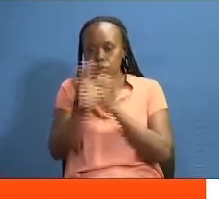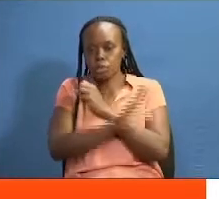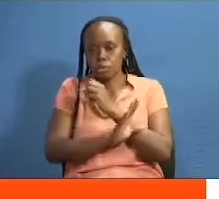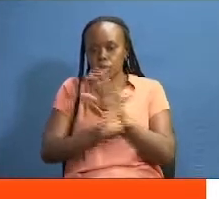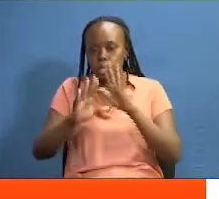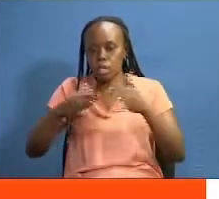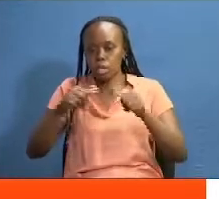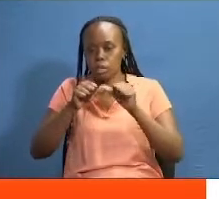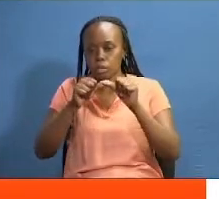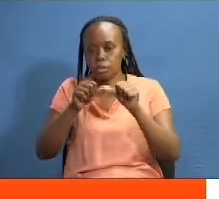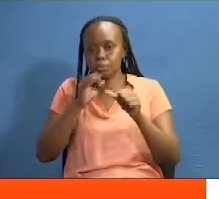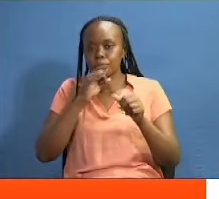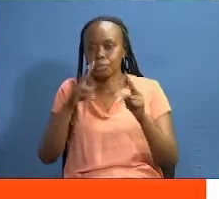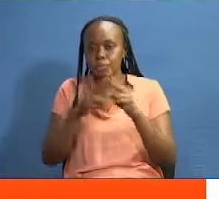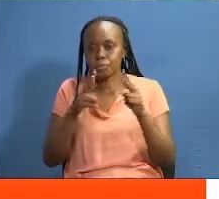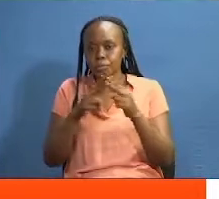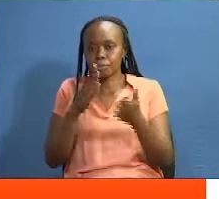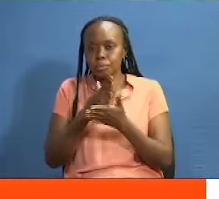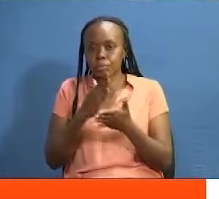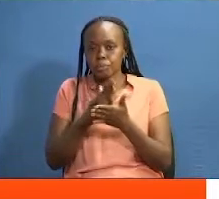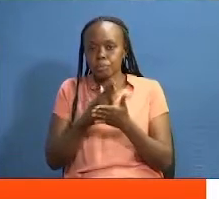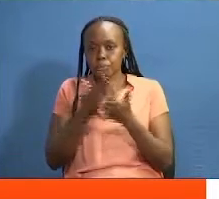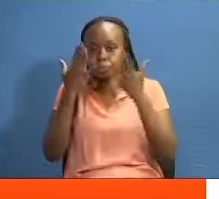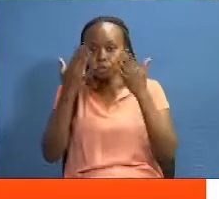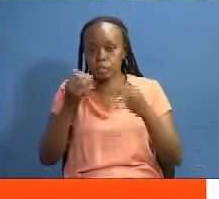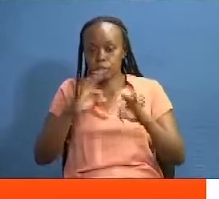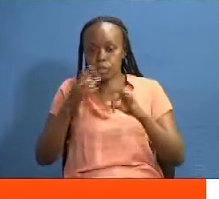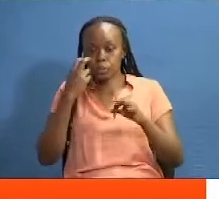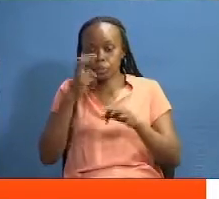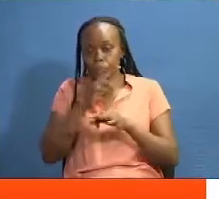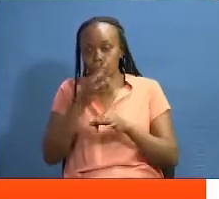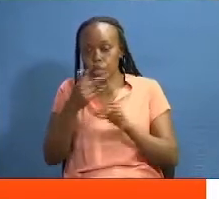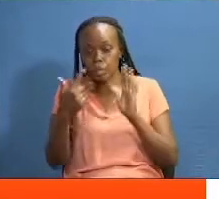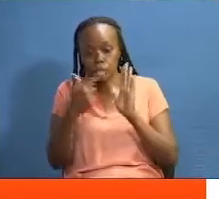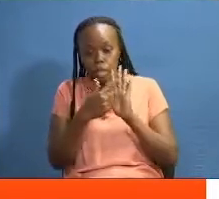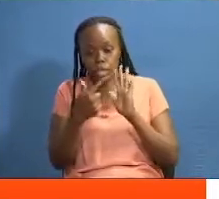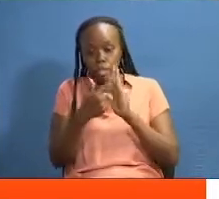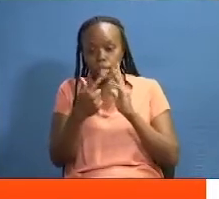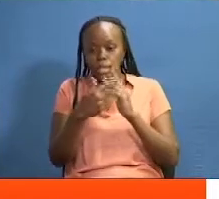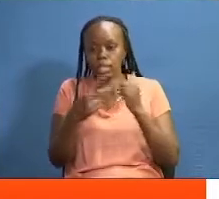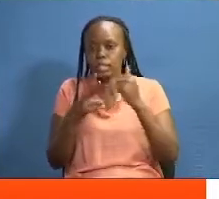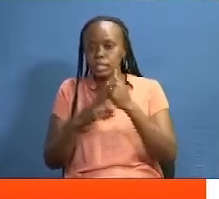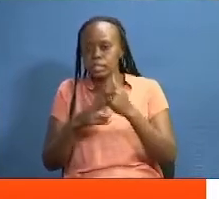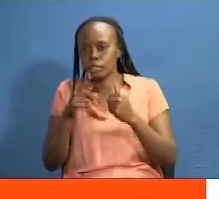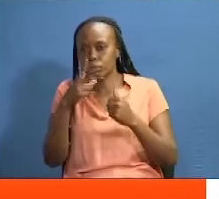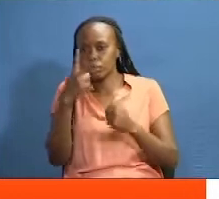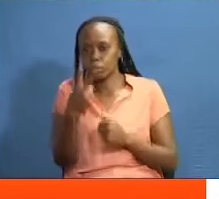they go about this reality? It is very true. Right now, if you look at the statistics, 7.2%